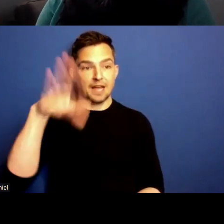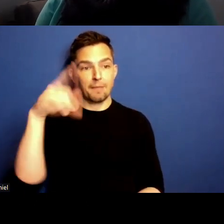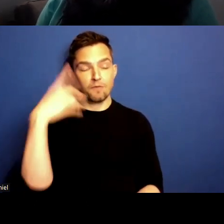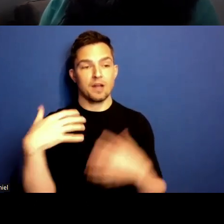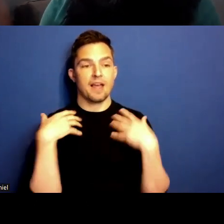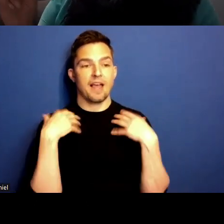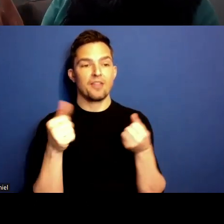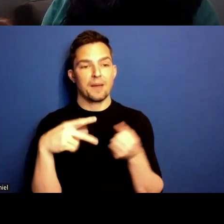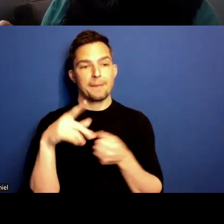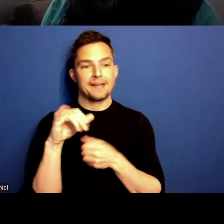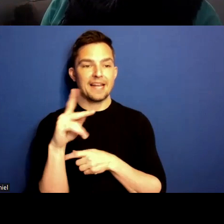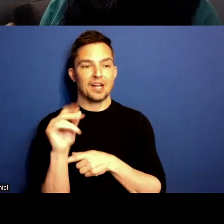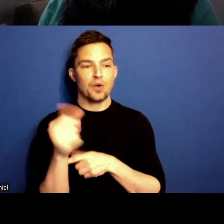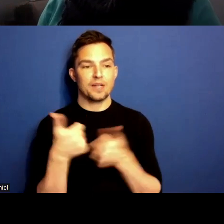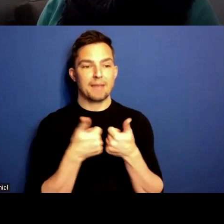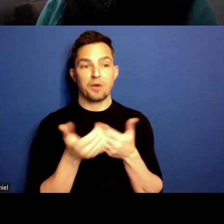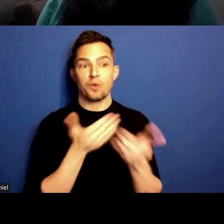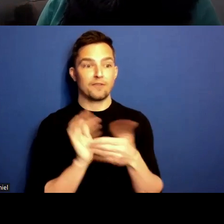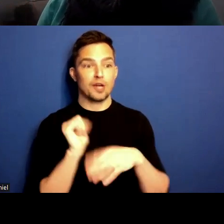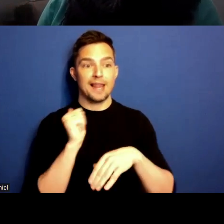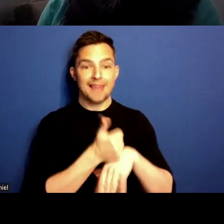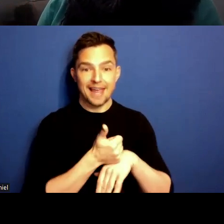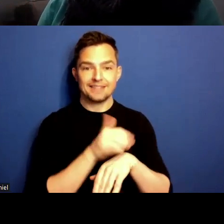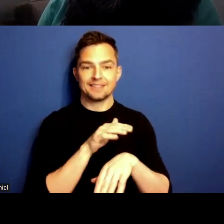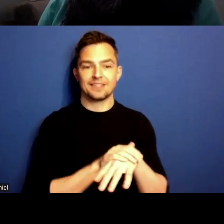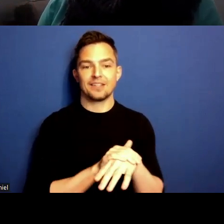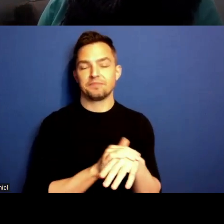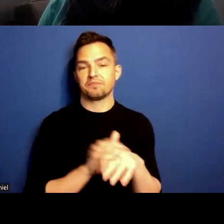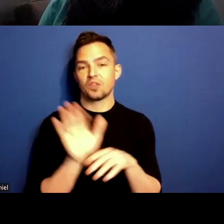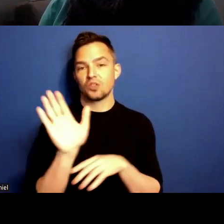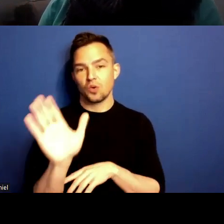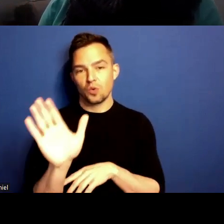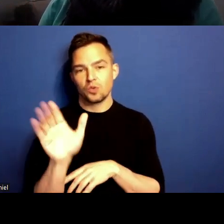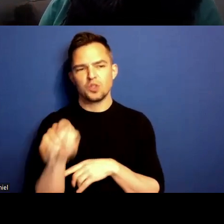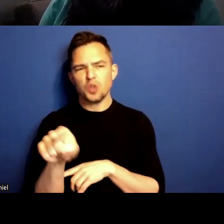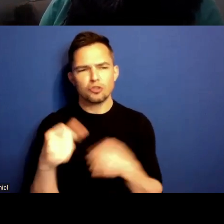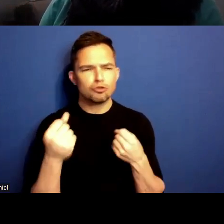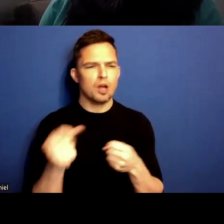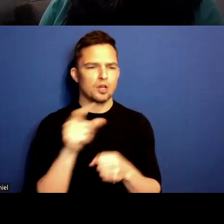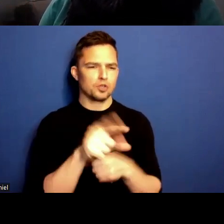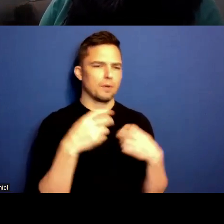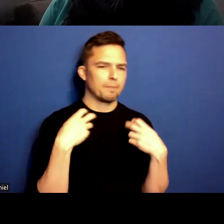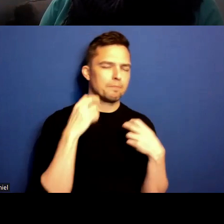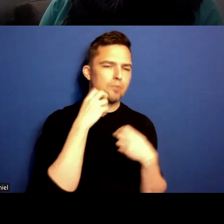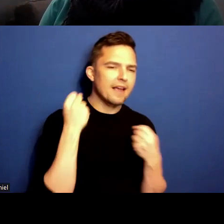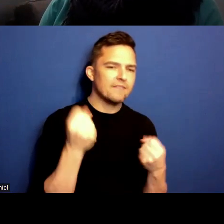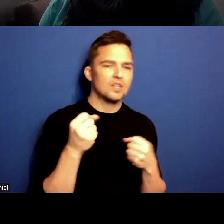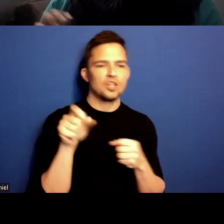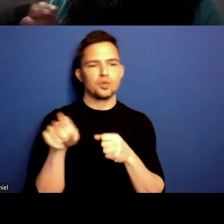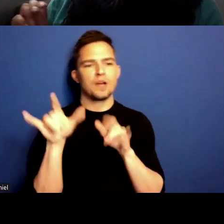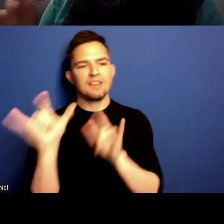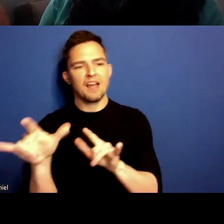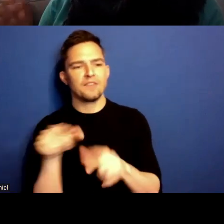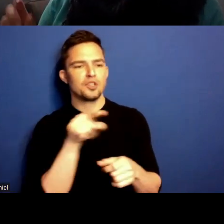game, and then whichever one it lands on, whether it's you are strong, you are brave, you are resilient, you are loved, you are